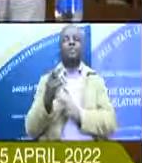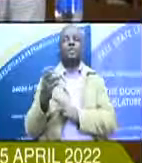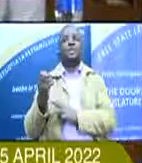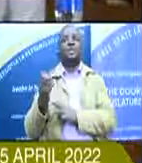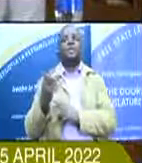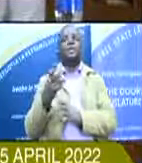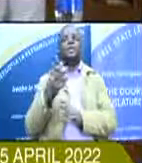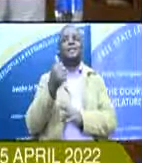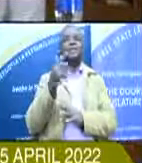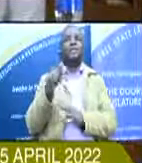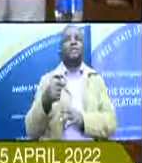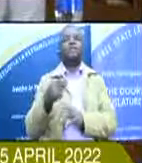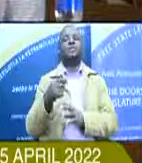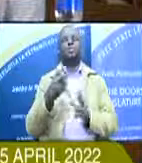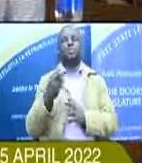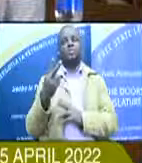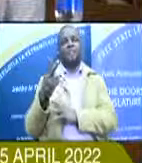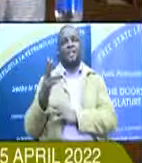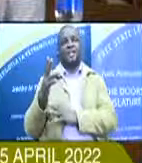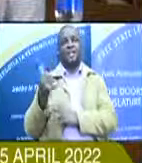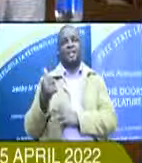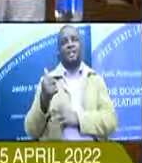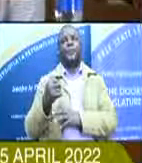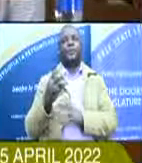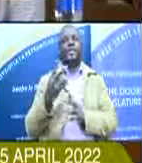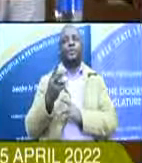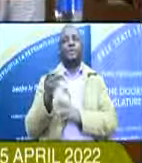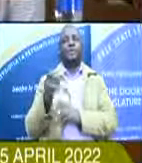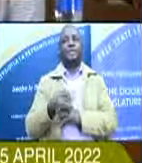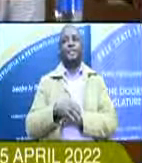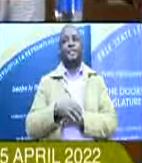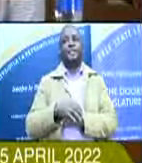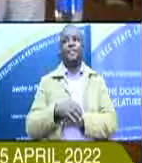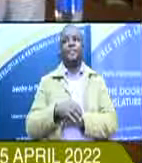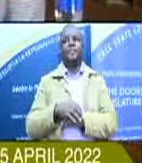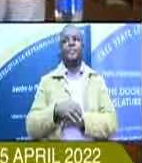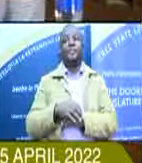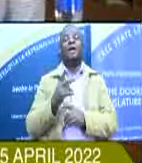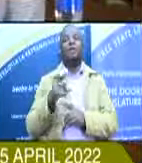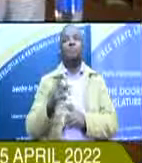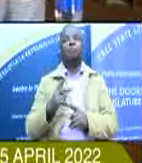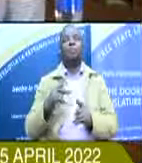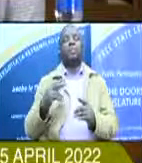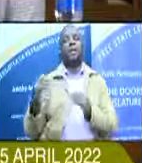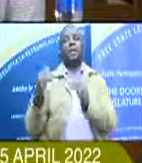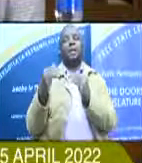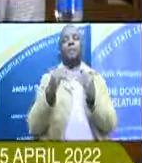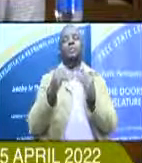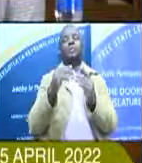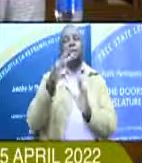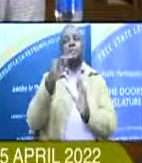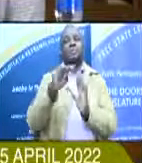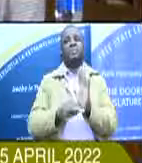to 6,256 in 2020. This matches the decline in